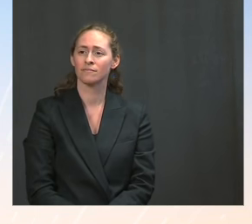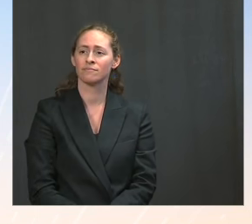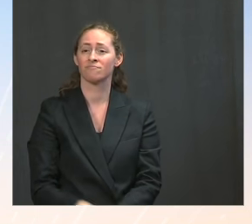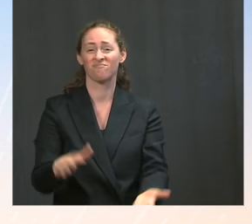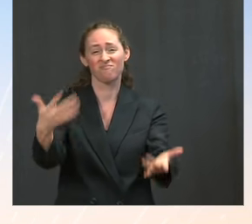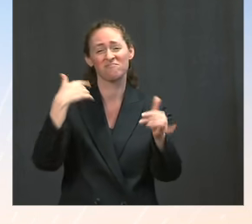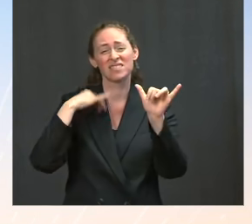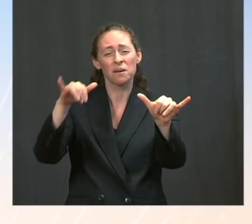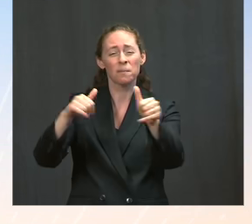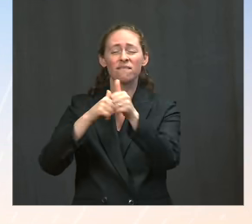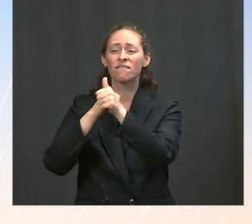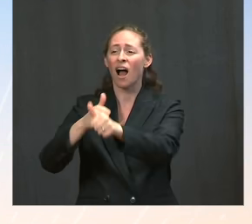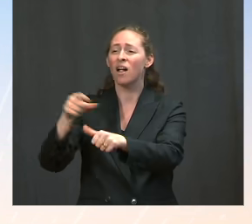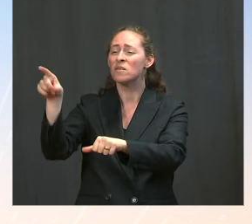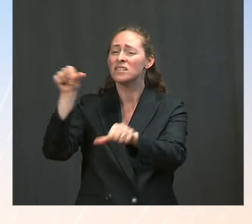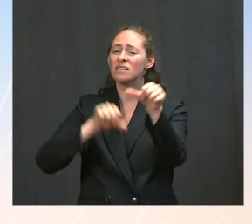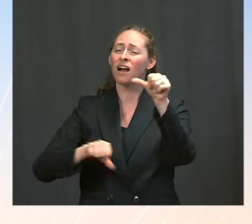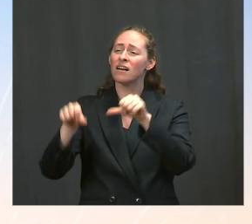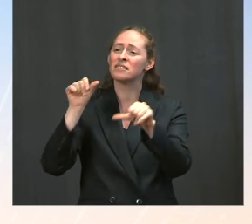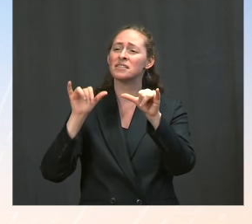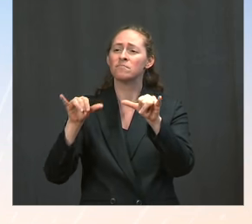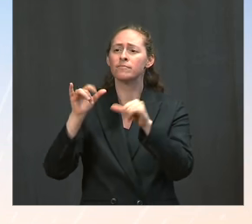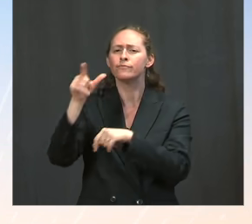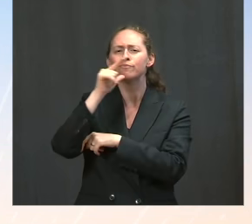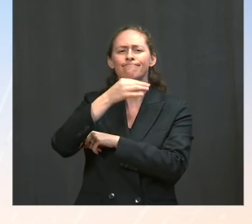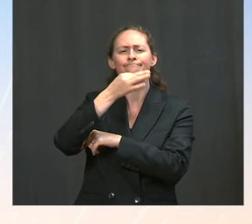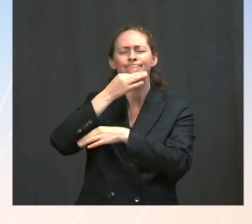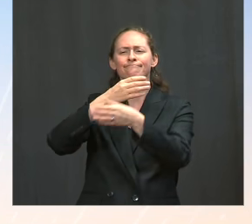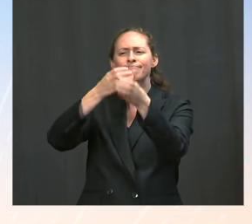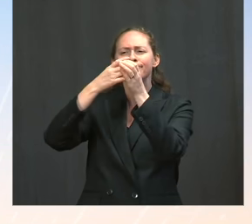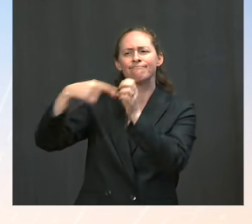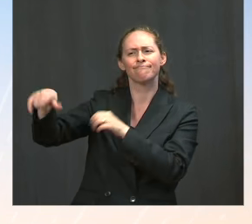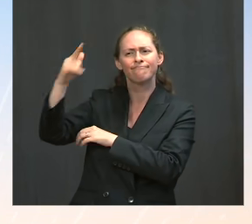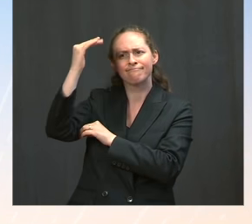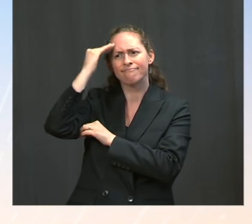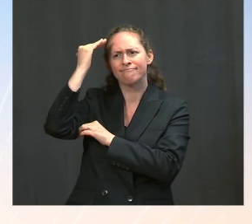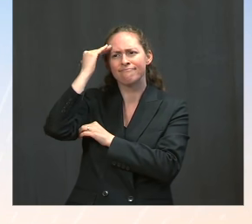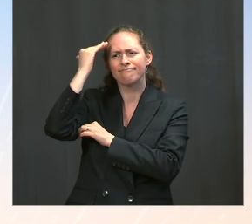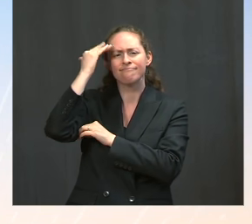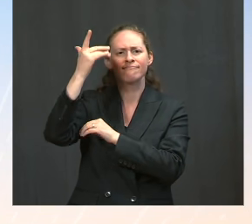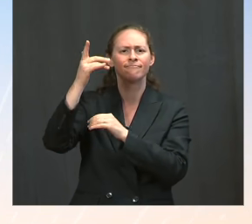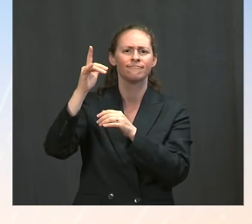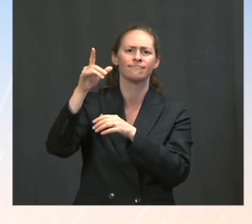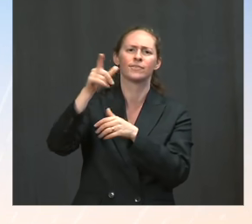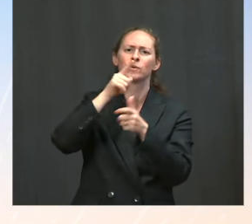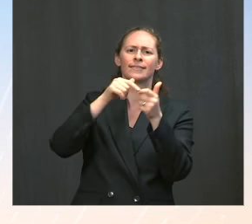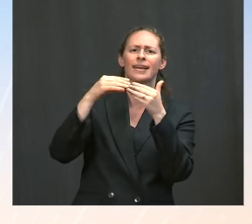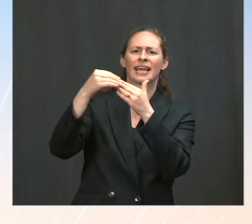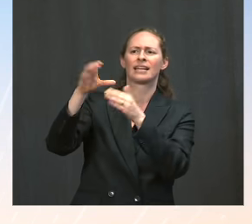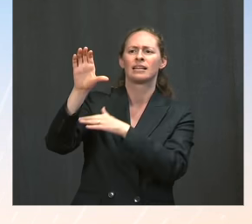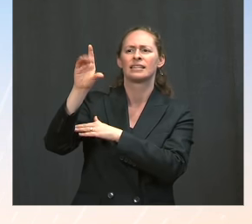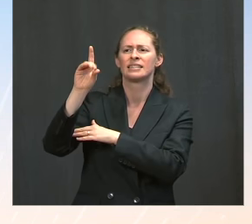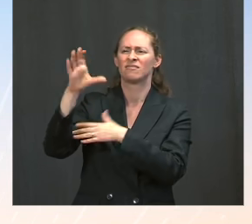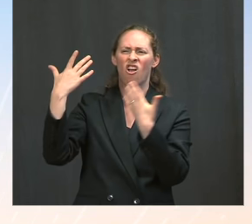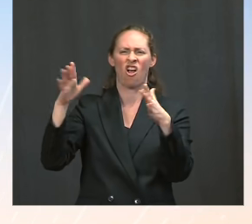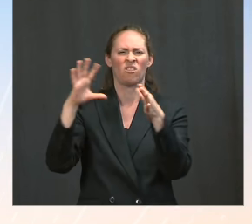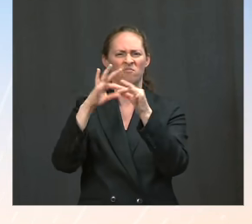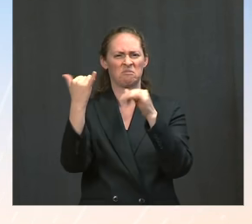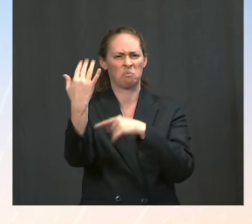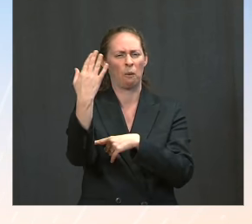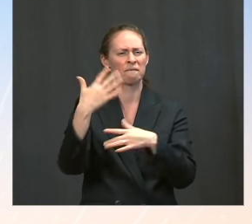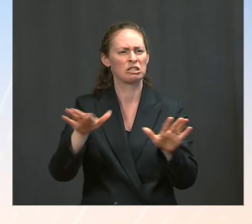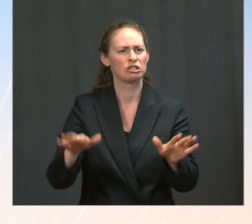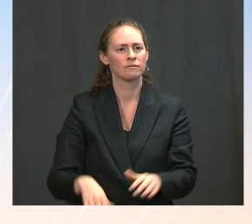experts, and any decision would come from the CDC. The head of the CDC spoke to this earlier this morning. So conversations within